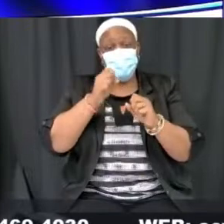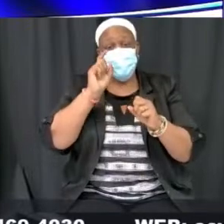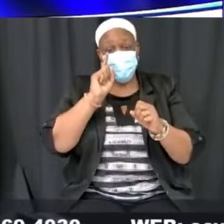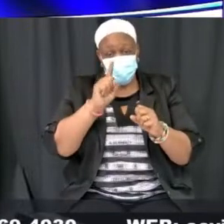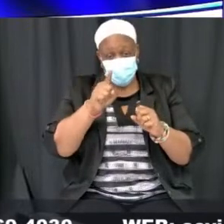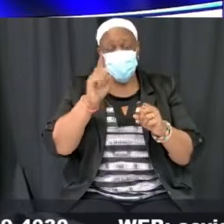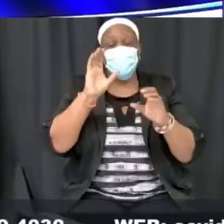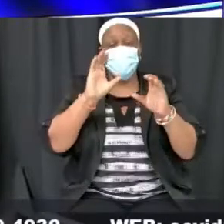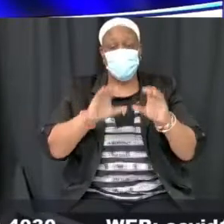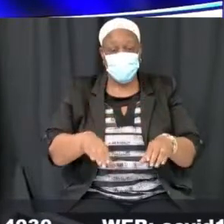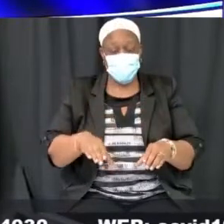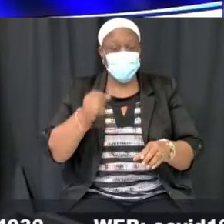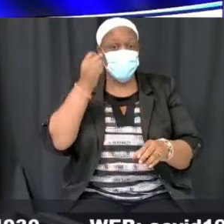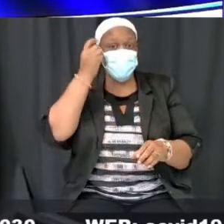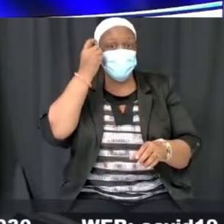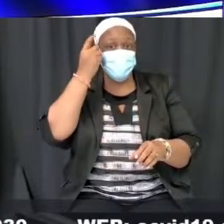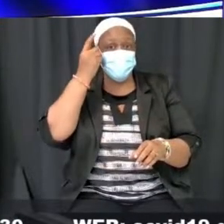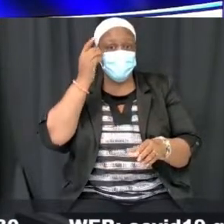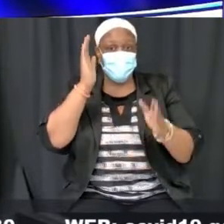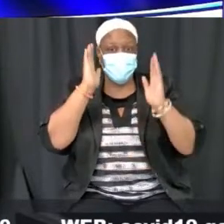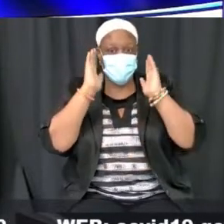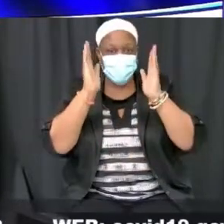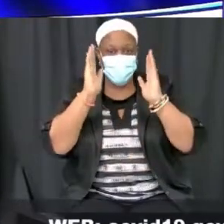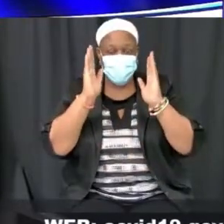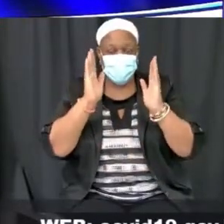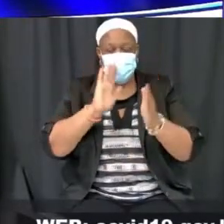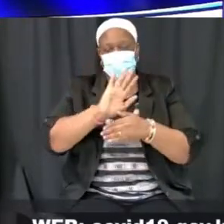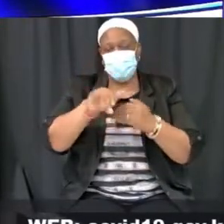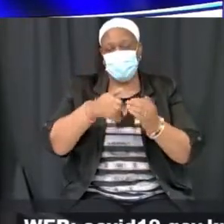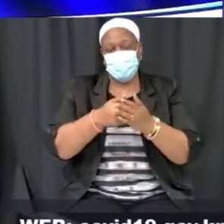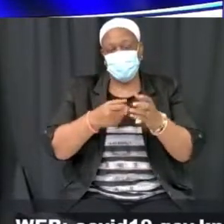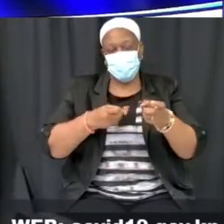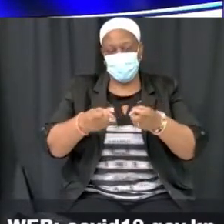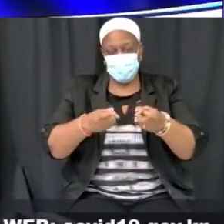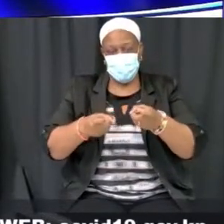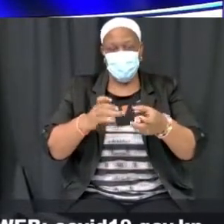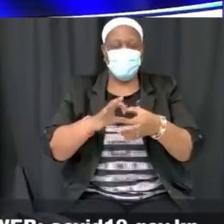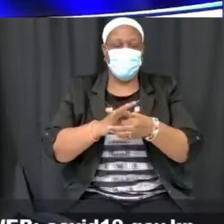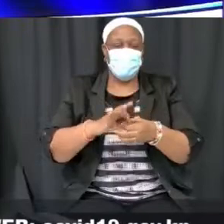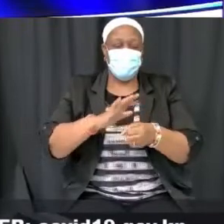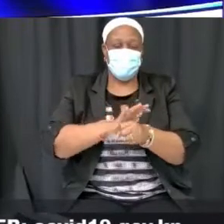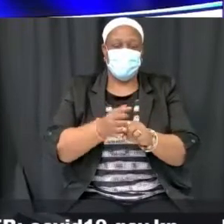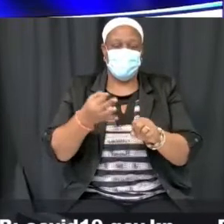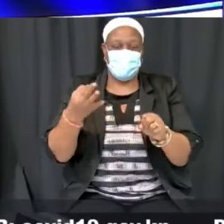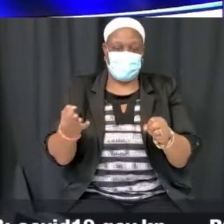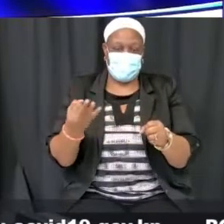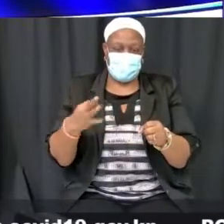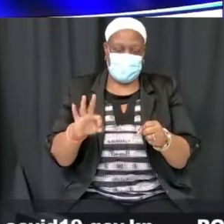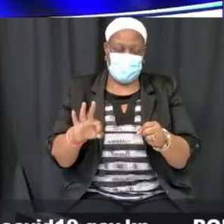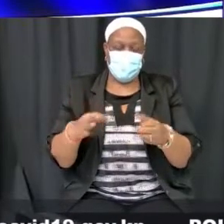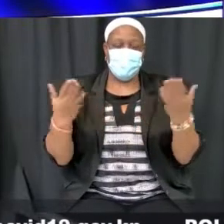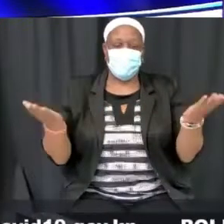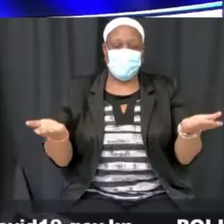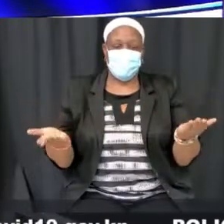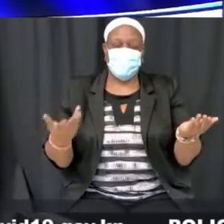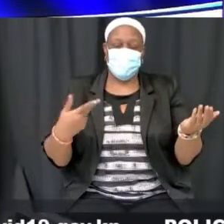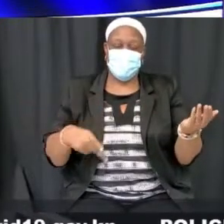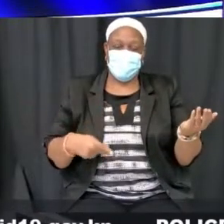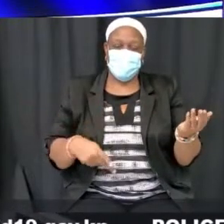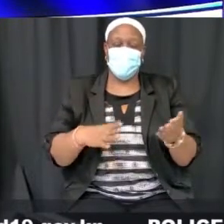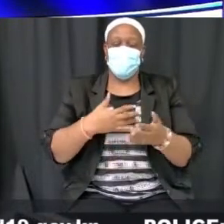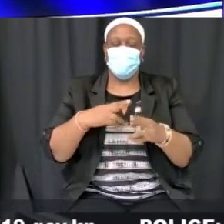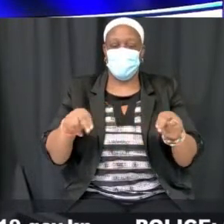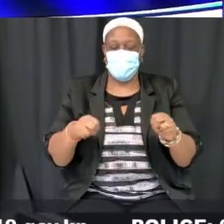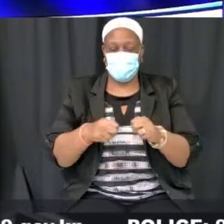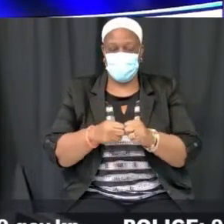with what is happening with the management of the COVID-19 pandemic here in the Federation of St. Kitts and Nevis.